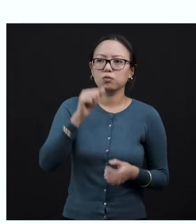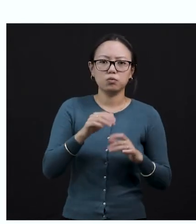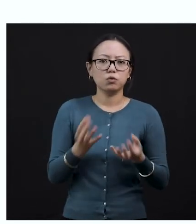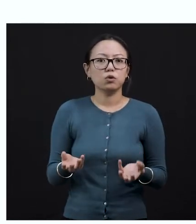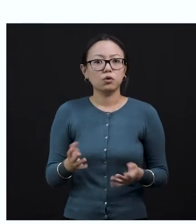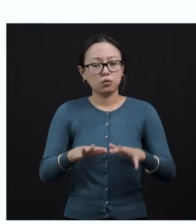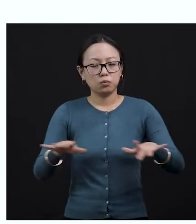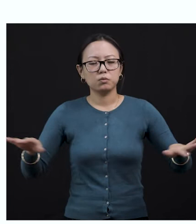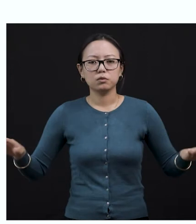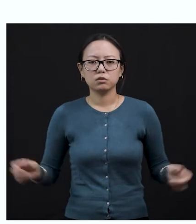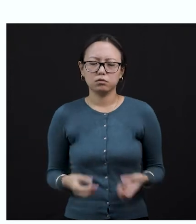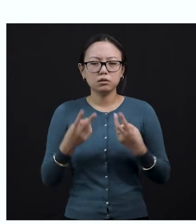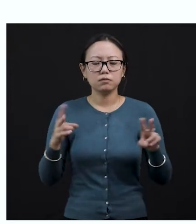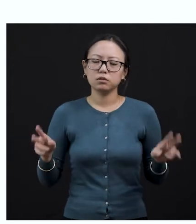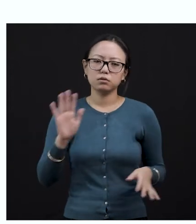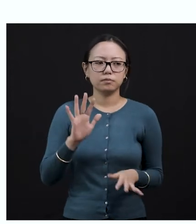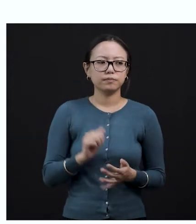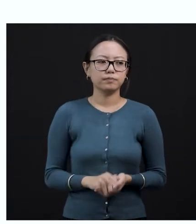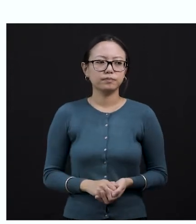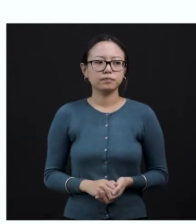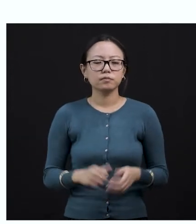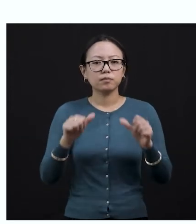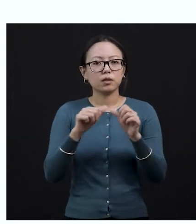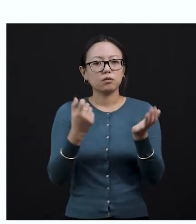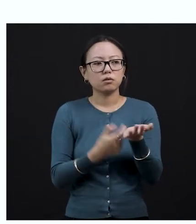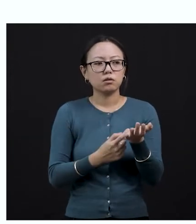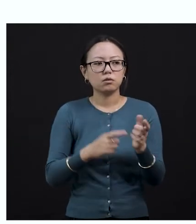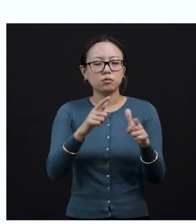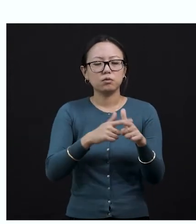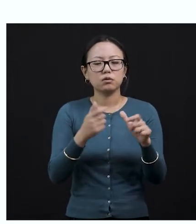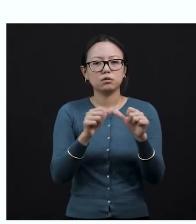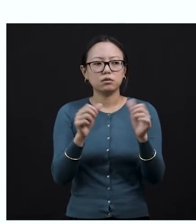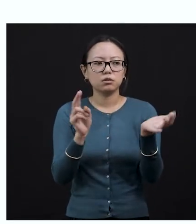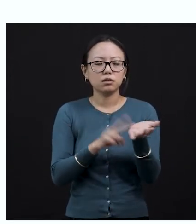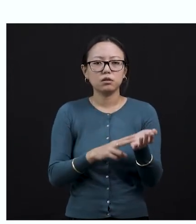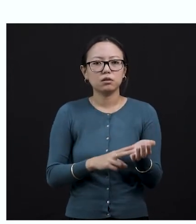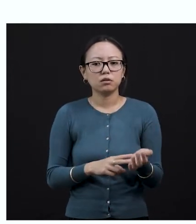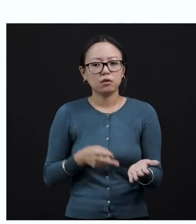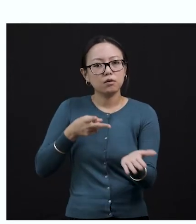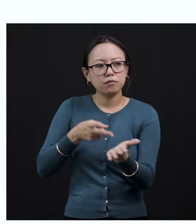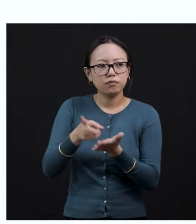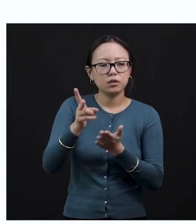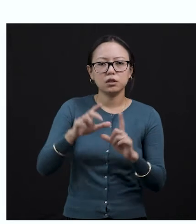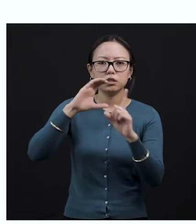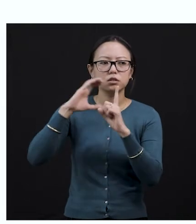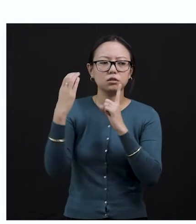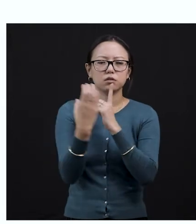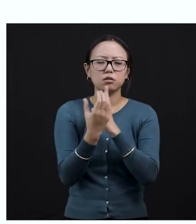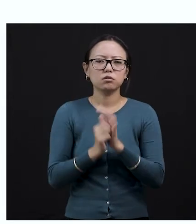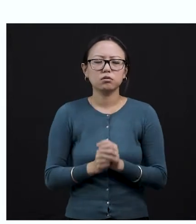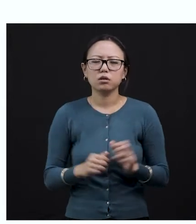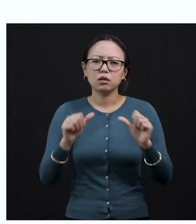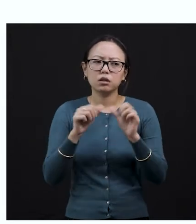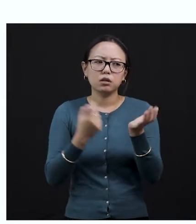Okay, coming to the Aryan village culture. So the Aryan had a very different village